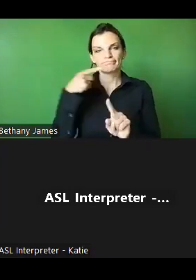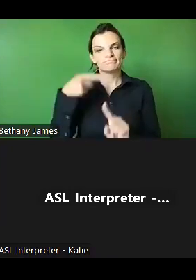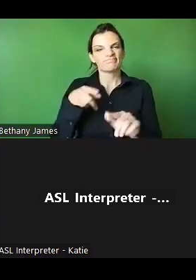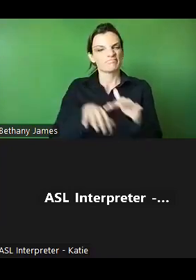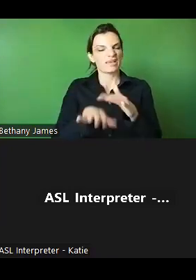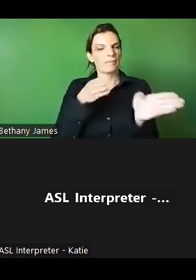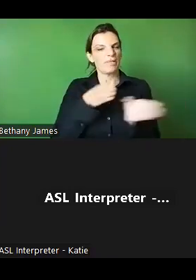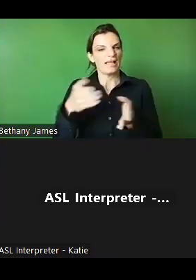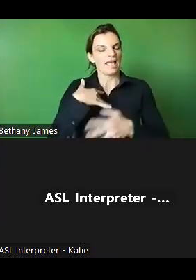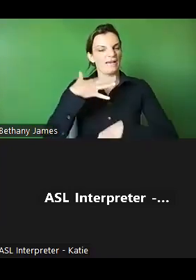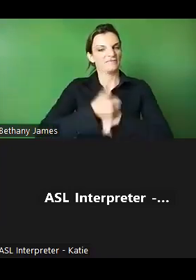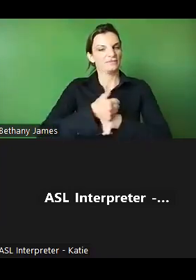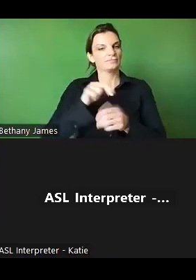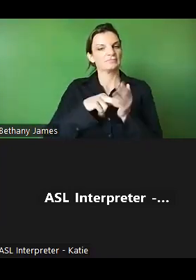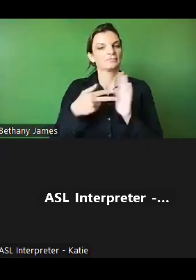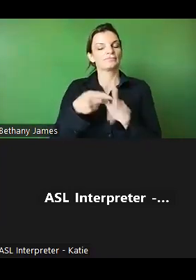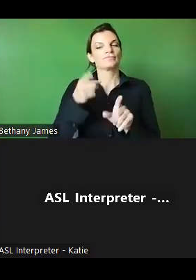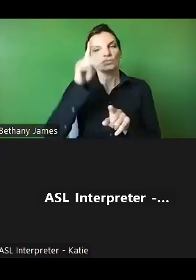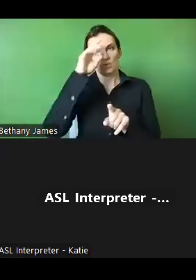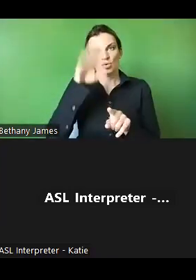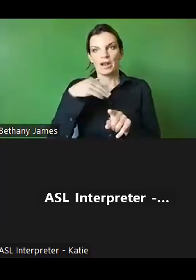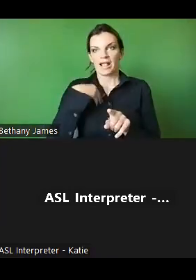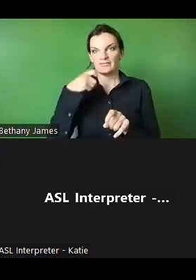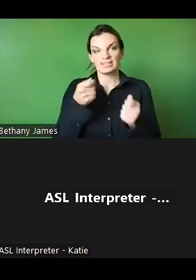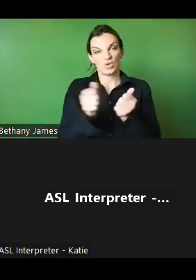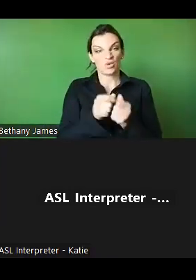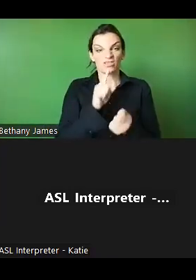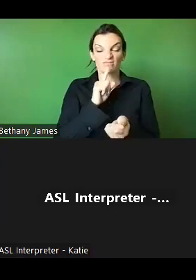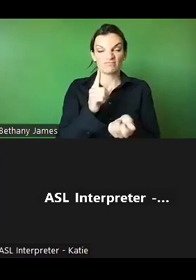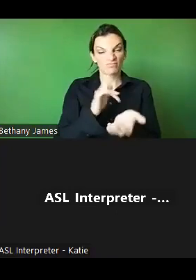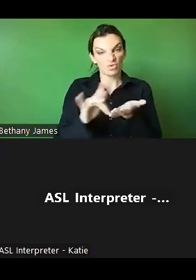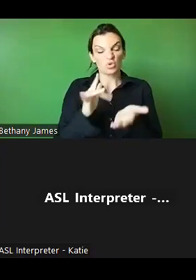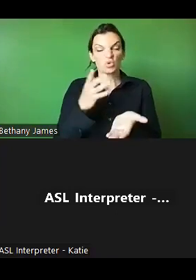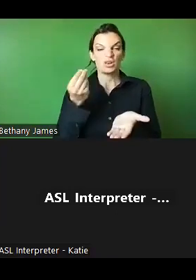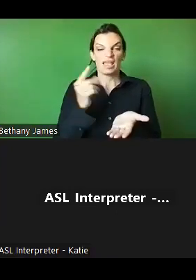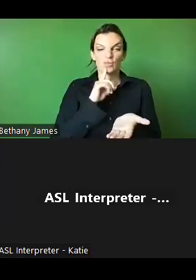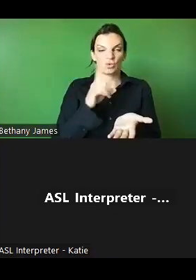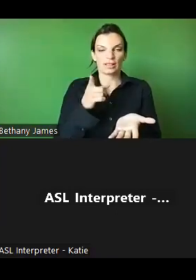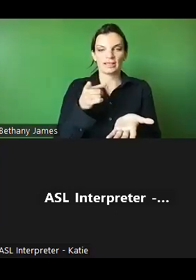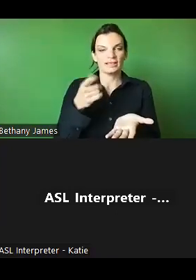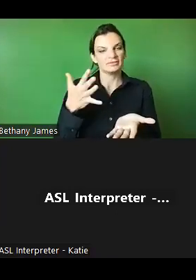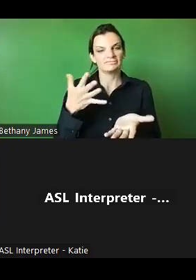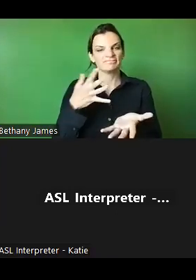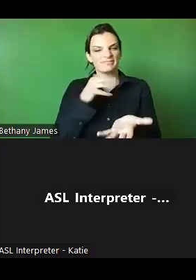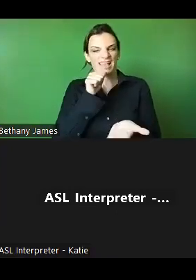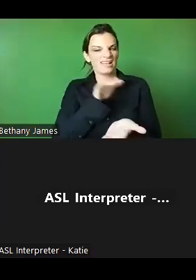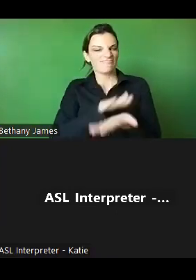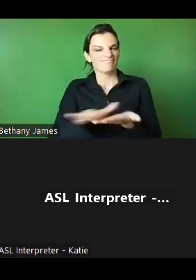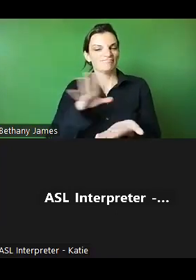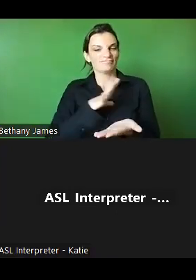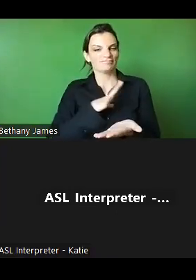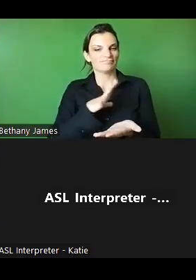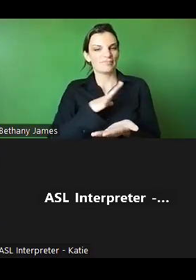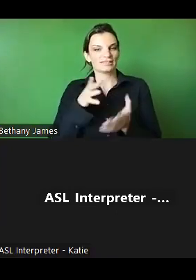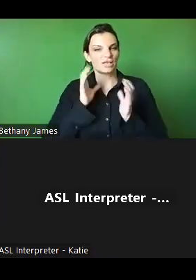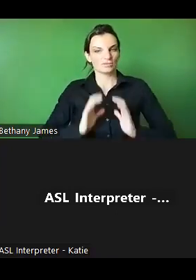So knowing that you're going to have to deal with some rude and obnoxious customers when you're working as a barista, for